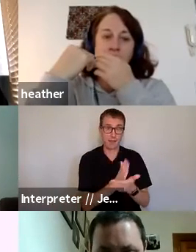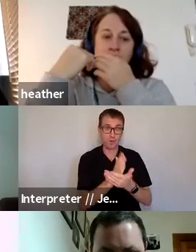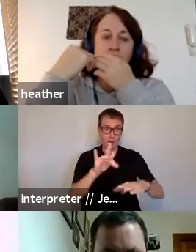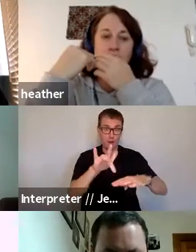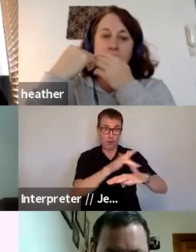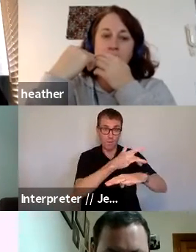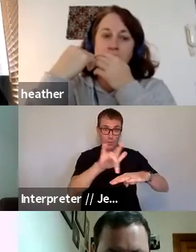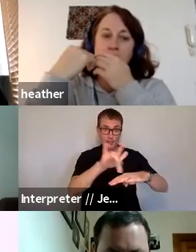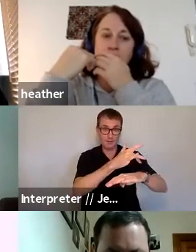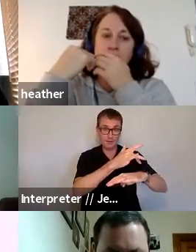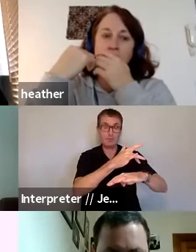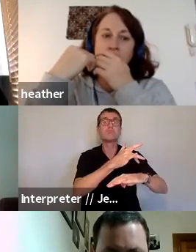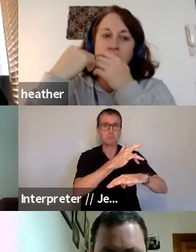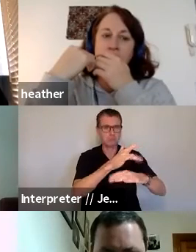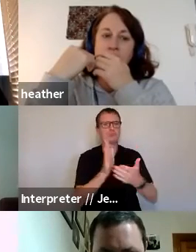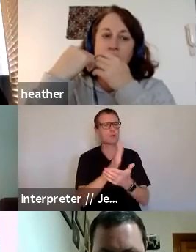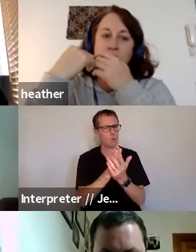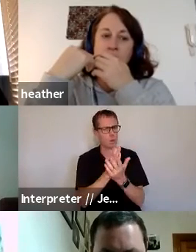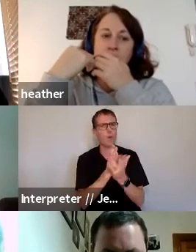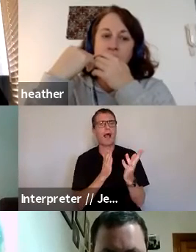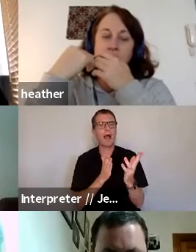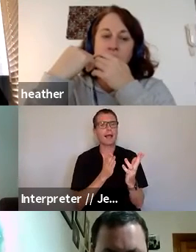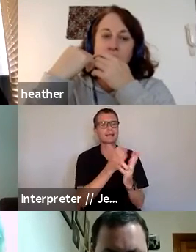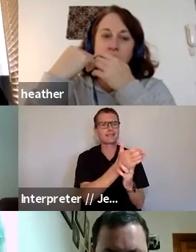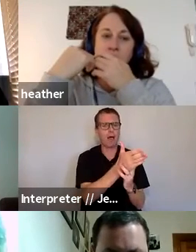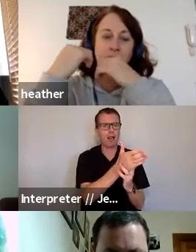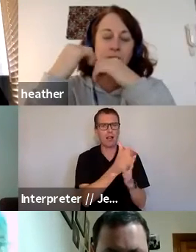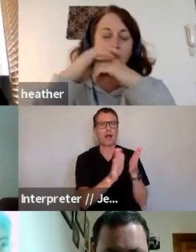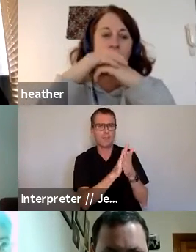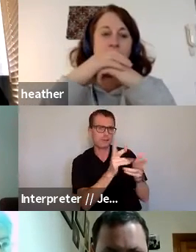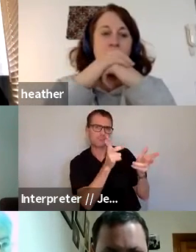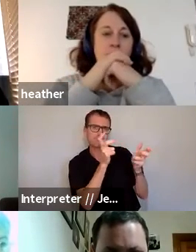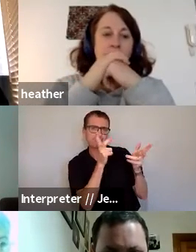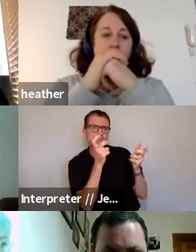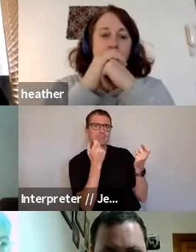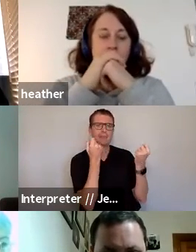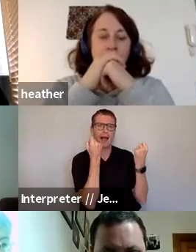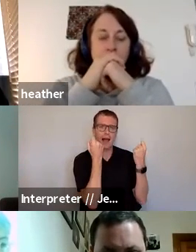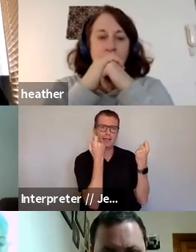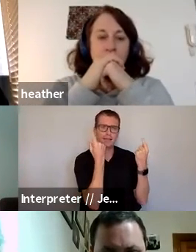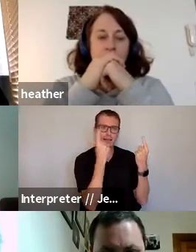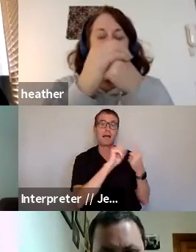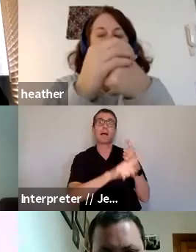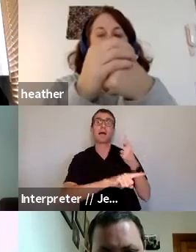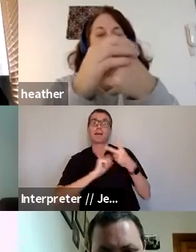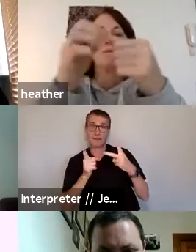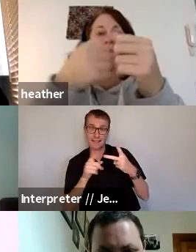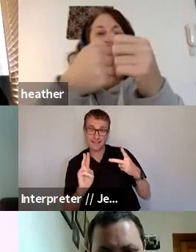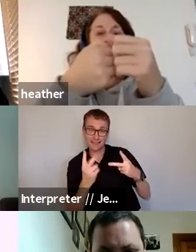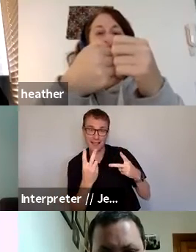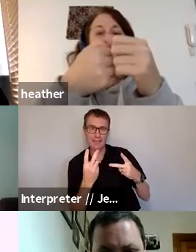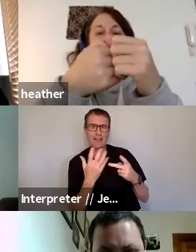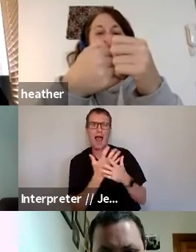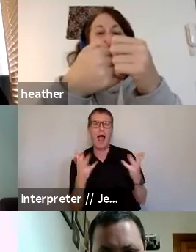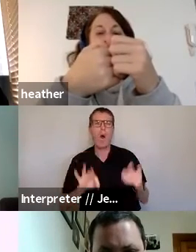the needs they might have to understanding the artwork, but financially as well,